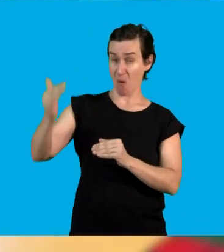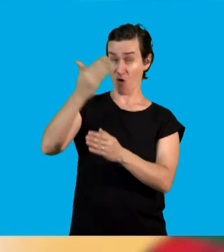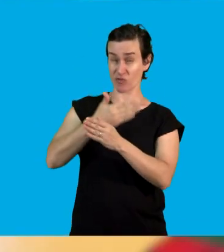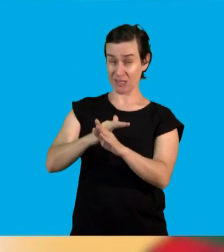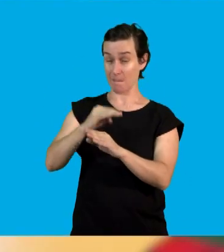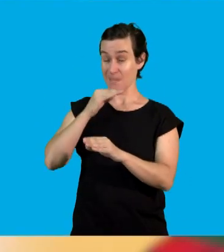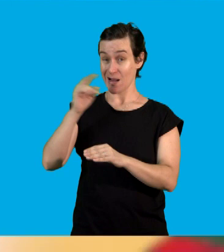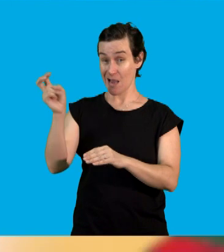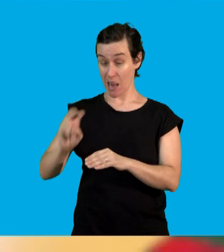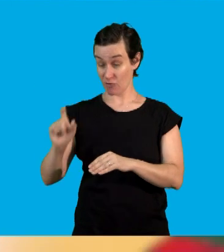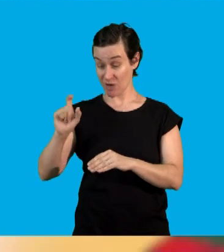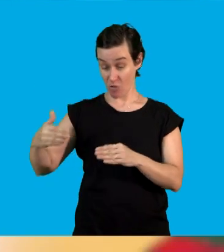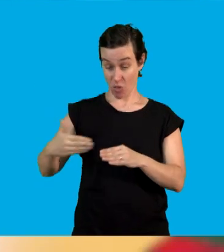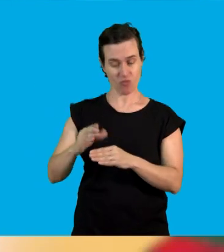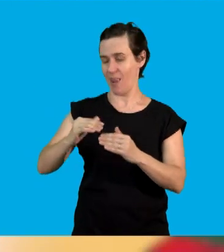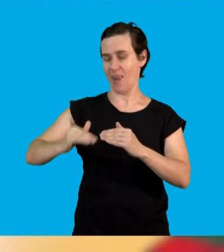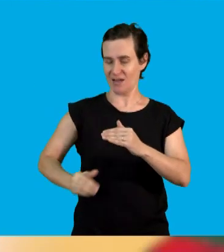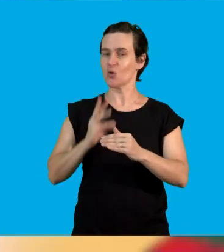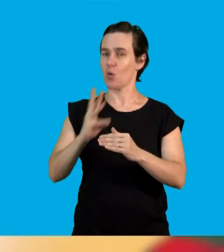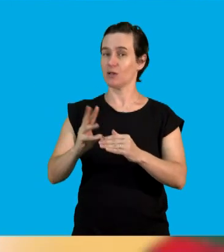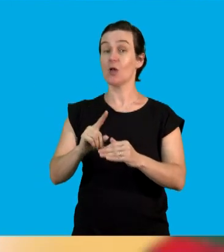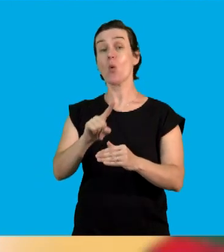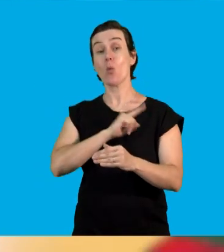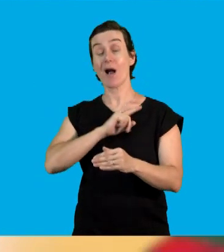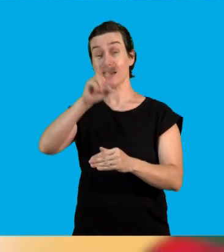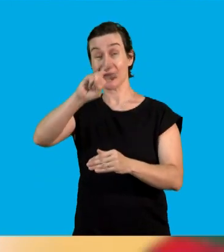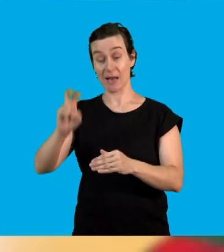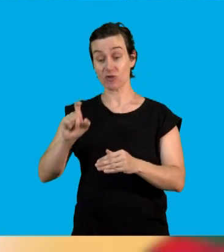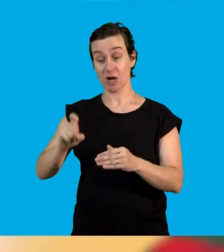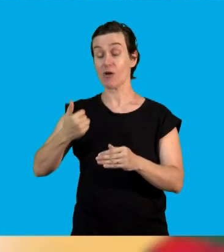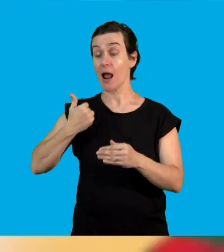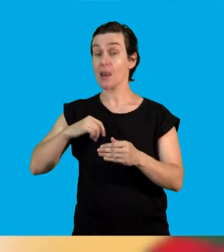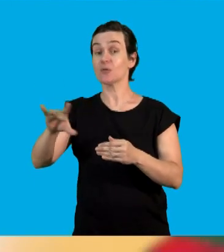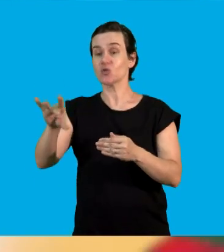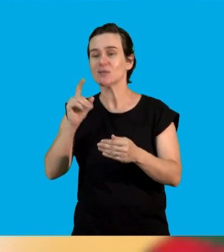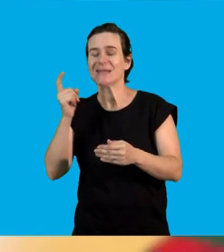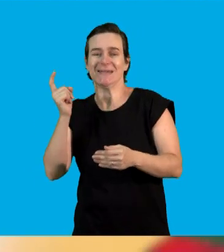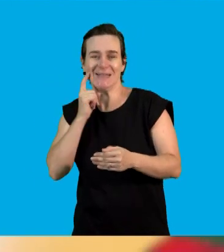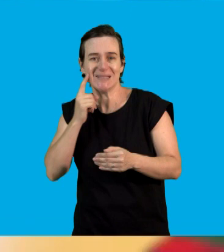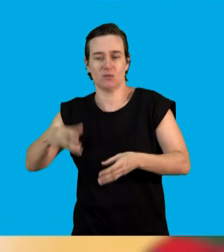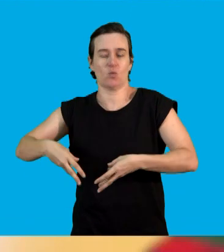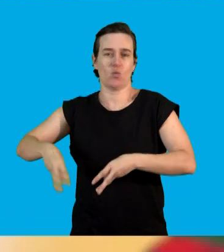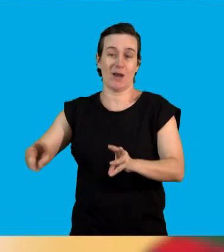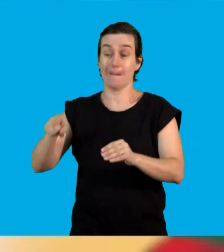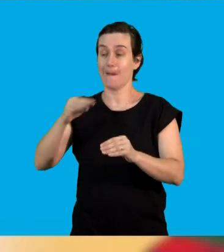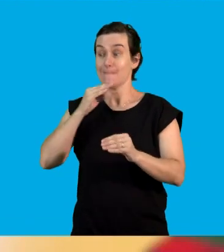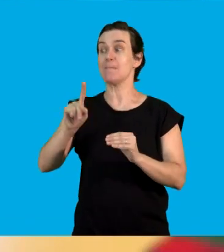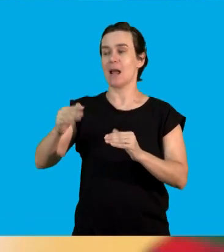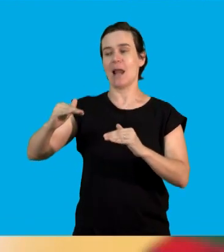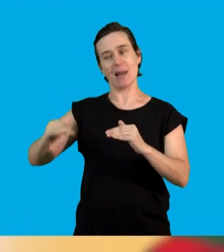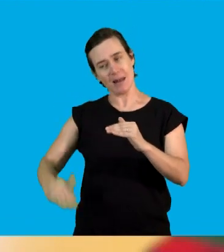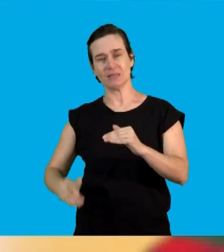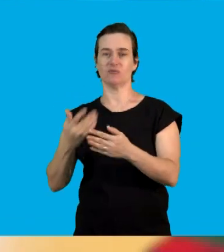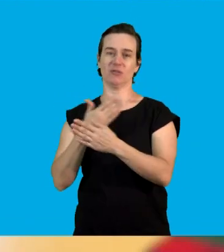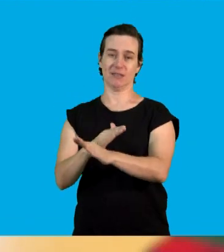the resistance, the lower the current passing through. Remember, current will always look for the path that has the least